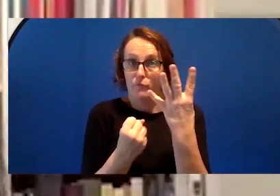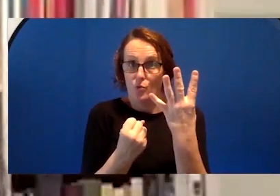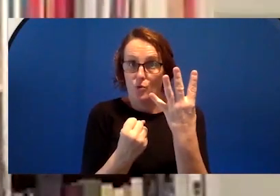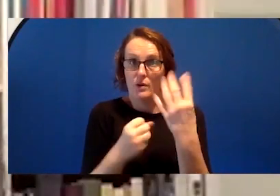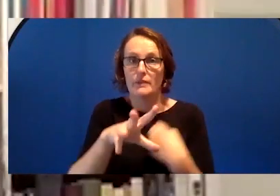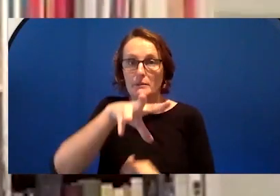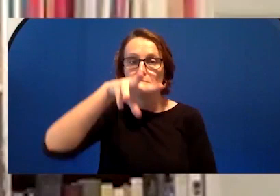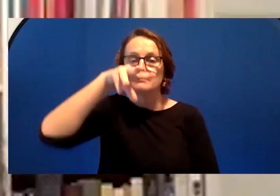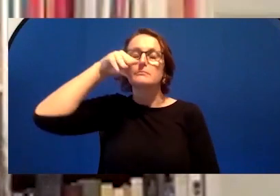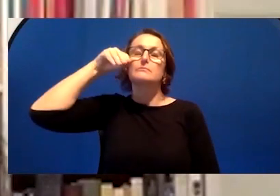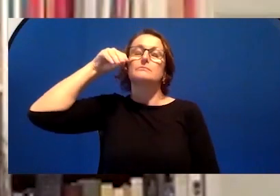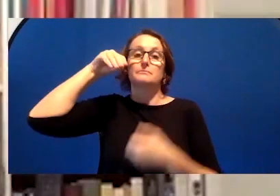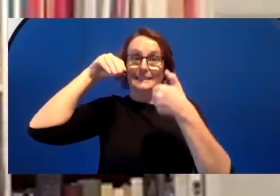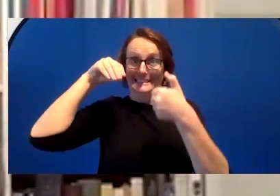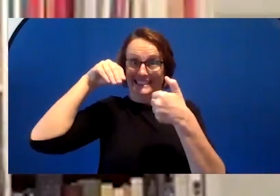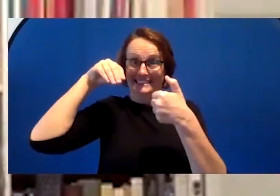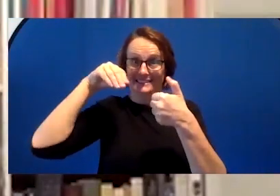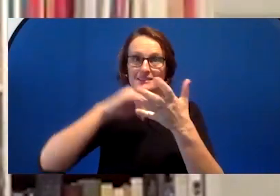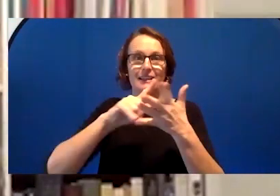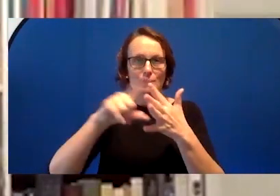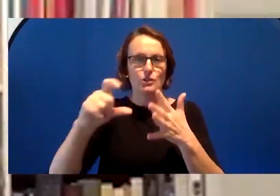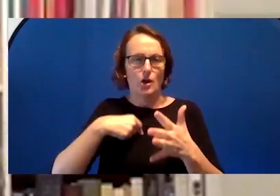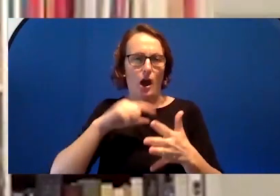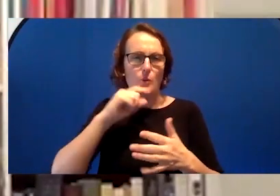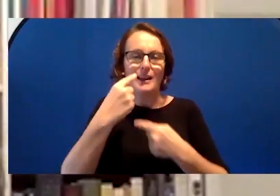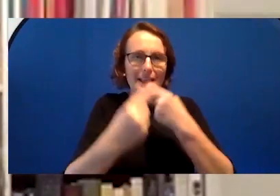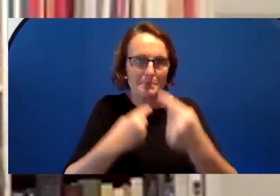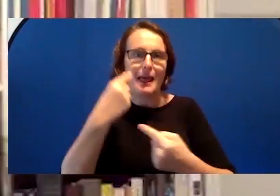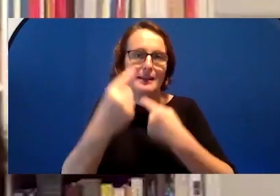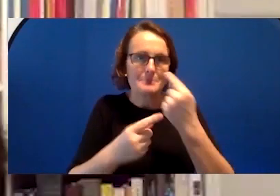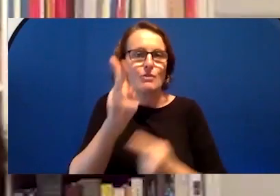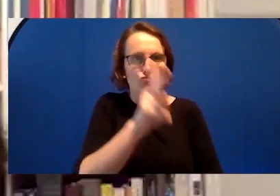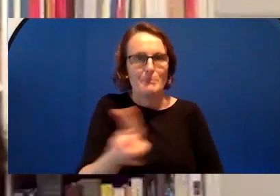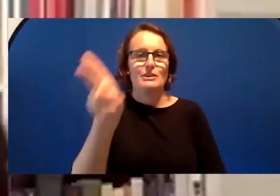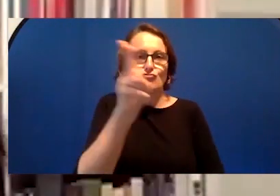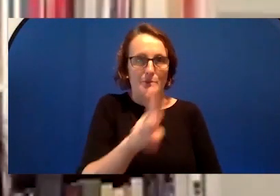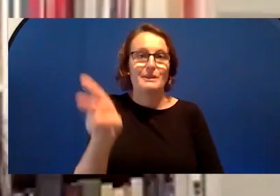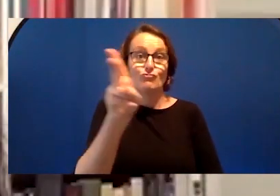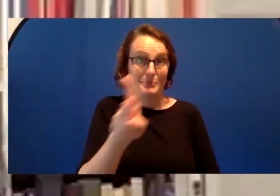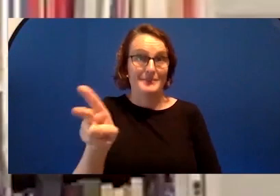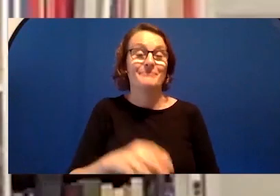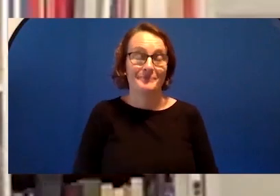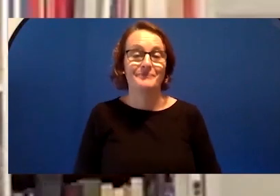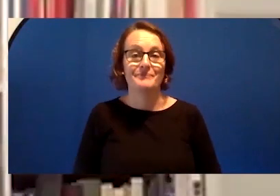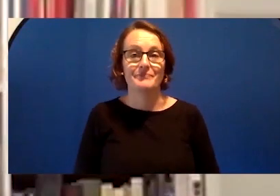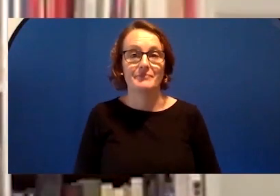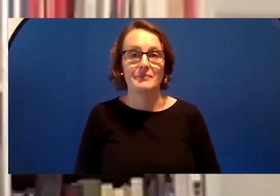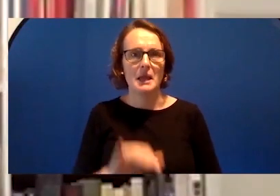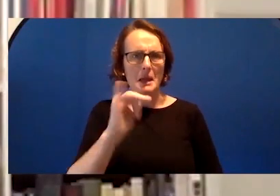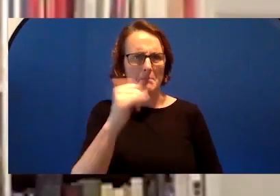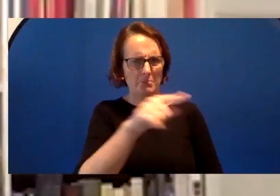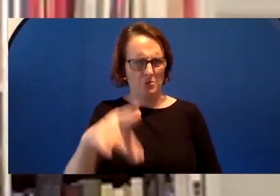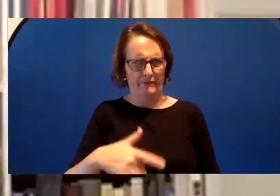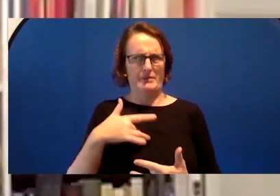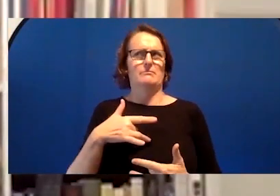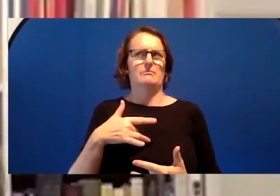again through your nose over a count of 6, and so on. We'll be repeating that another 4 times. It might feel weird